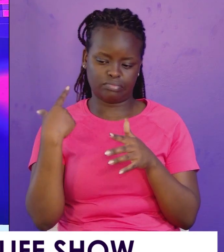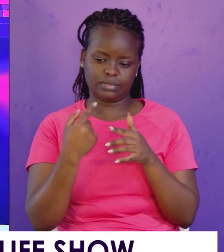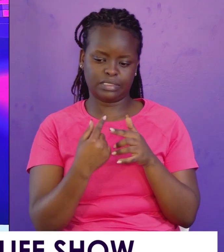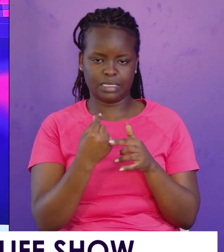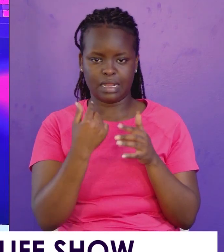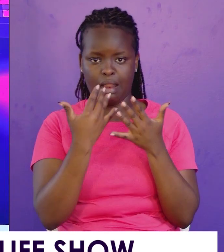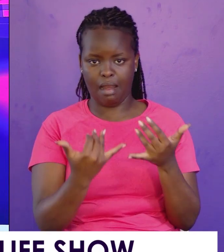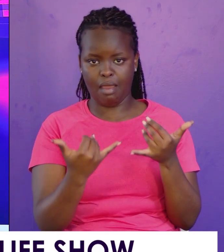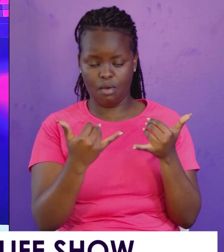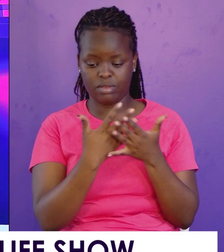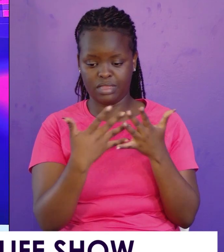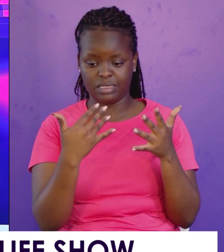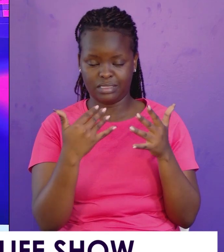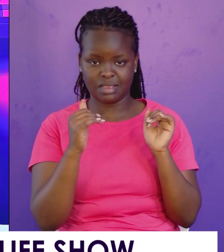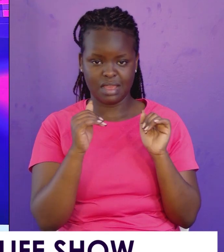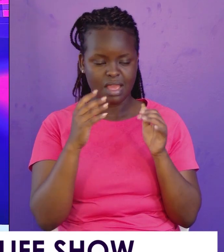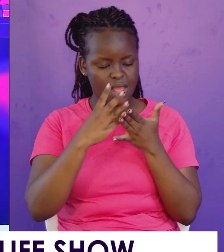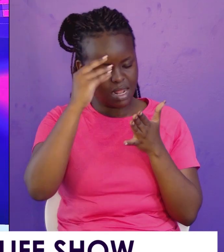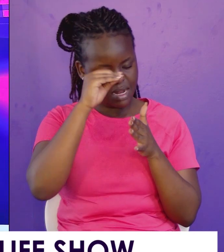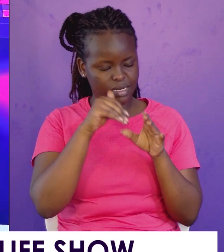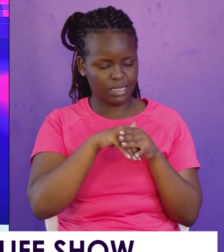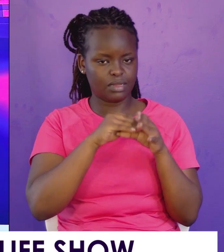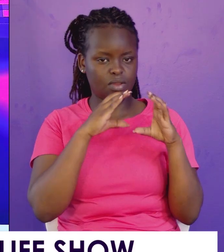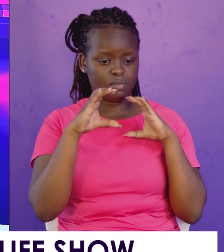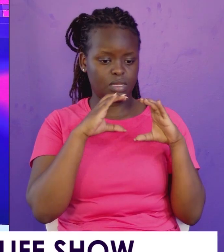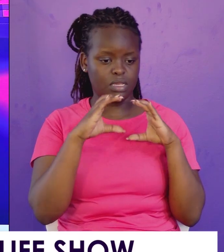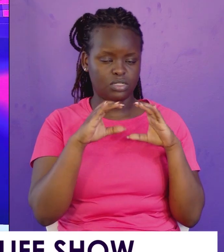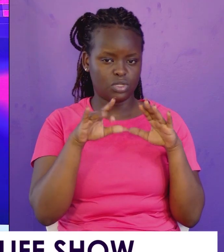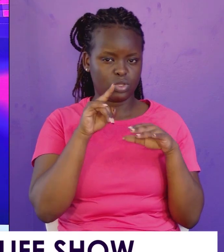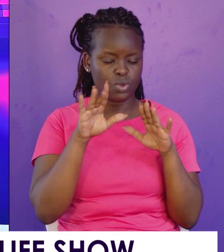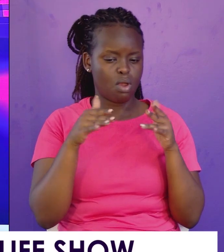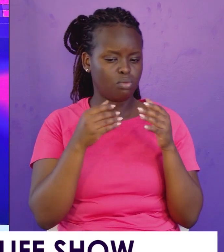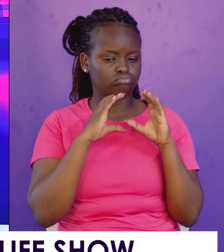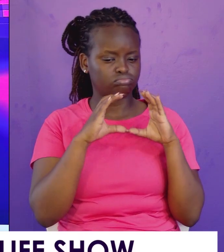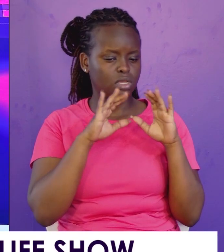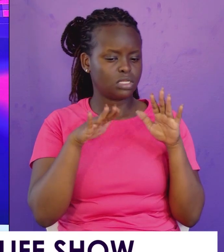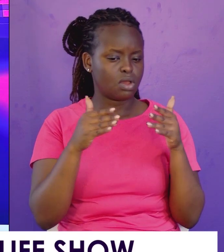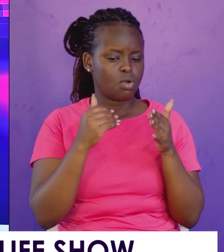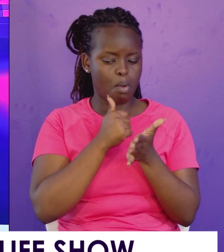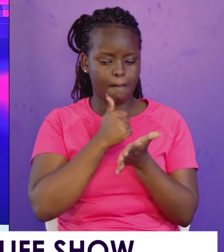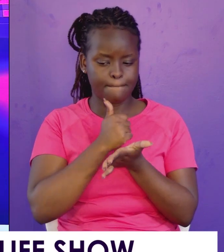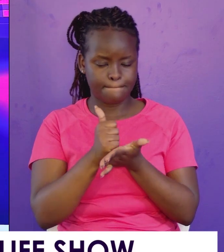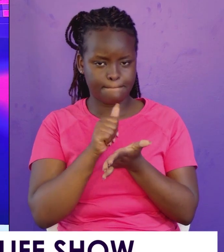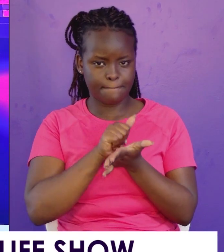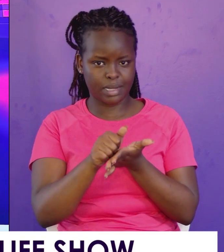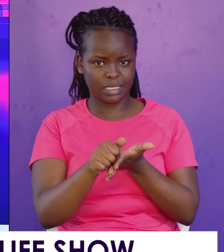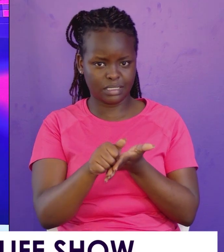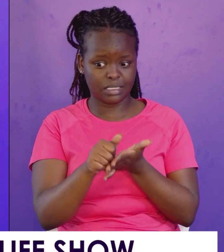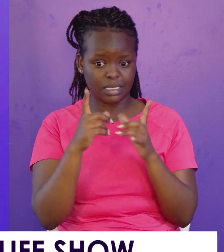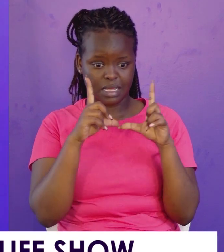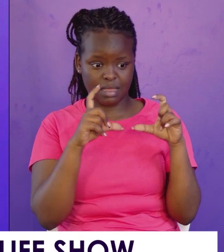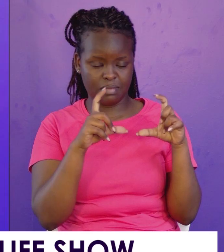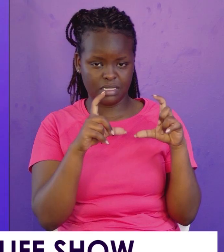really, those are the kind of things that you learn in communication. Yeah. How effective are you? How can you print an image? That brings in the question